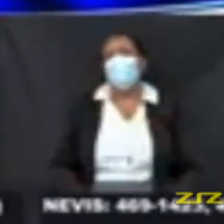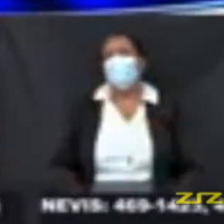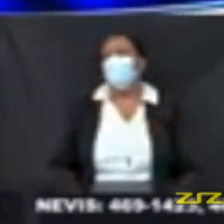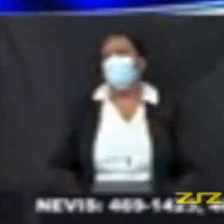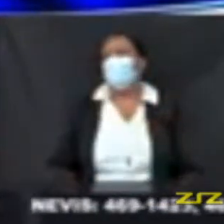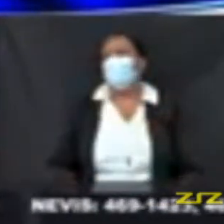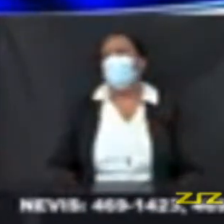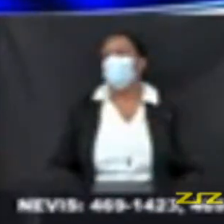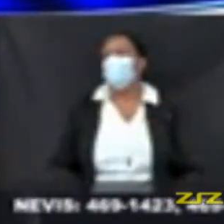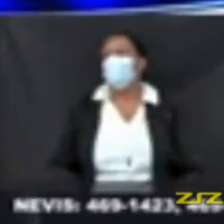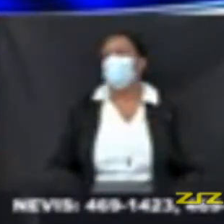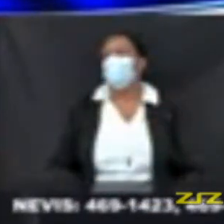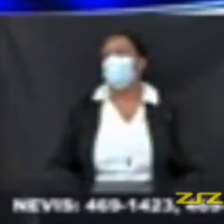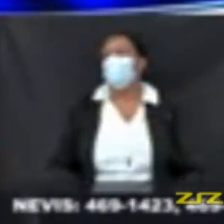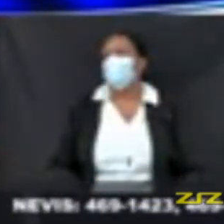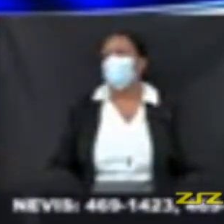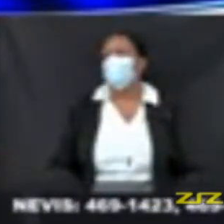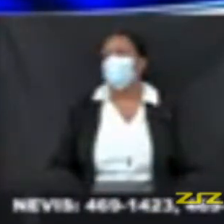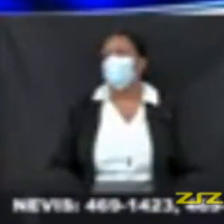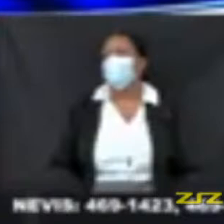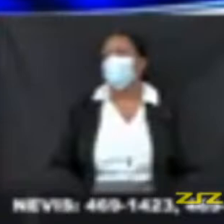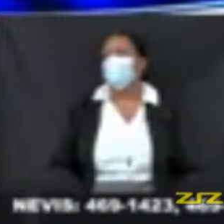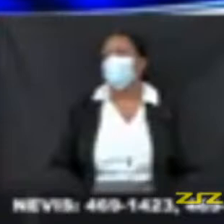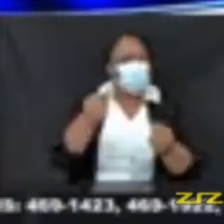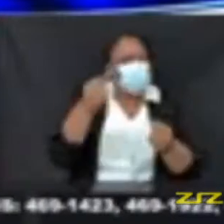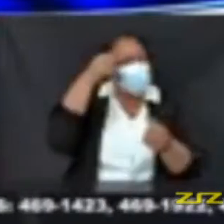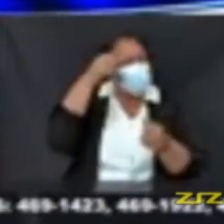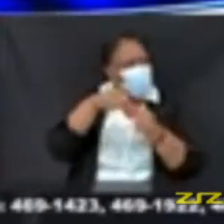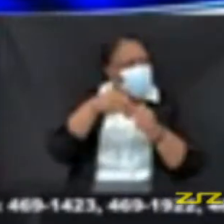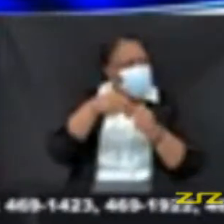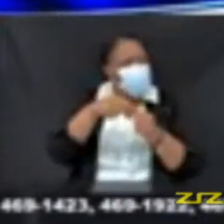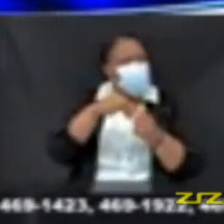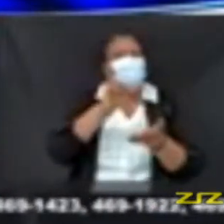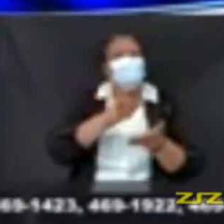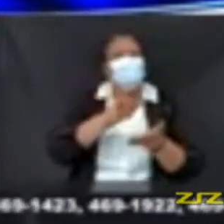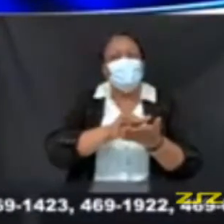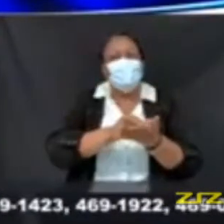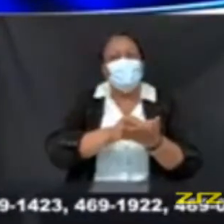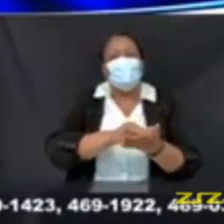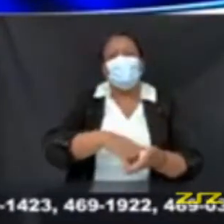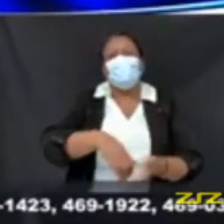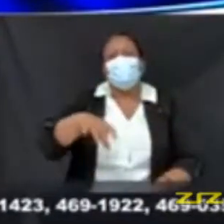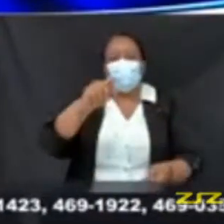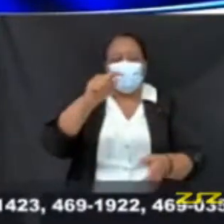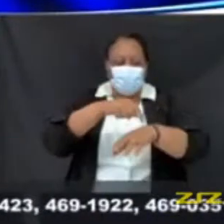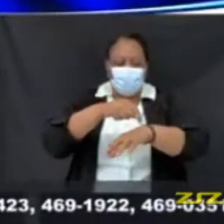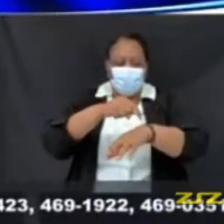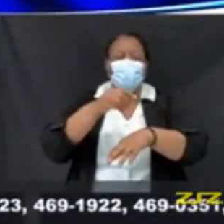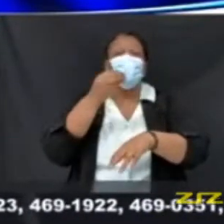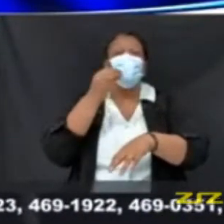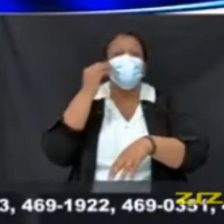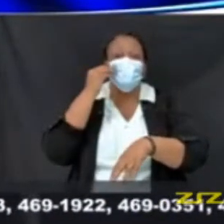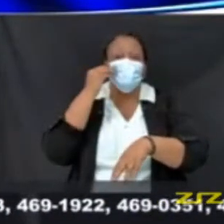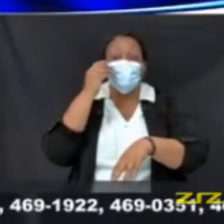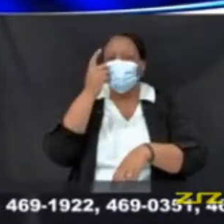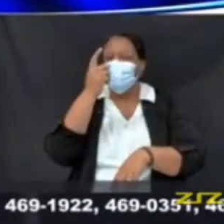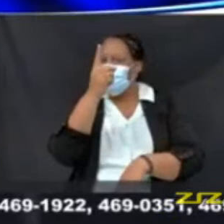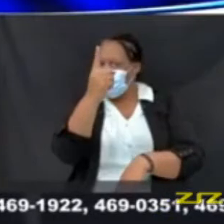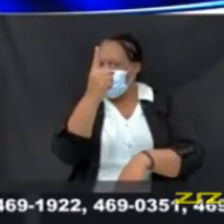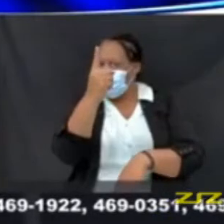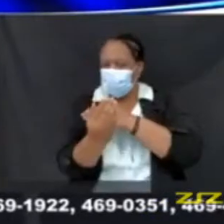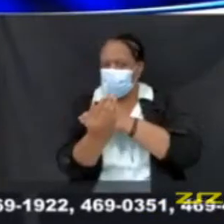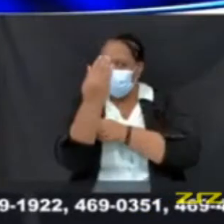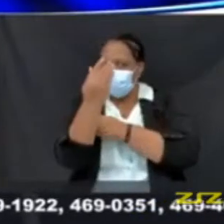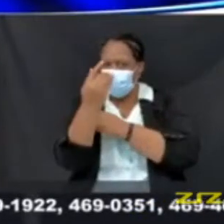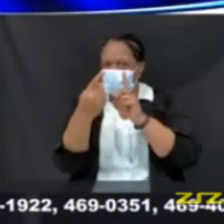I wish to take this opportunity now to remind you that the nightly curfew is still in effect from 1 a.m. to 5